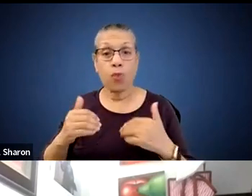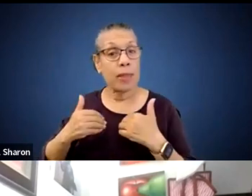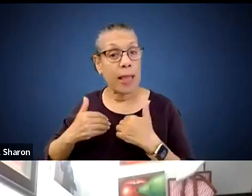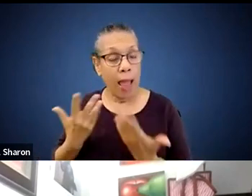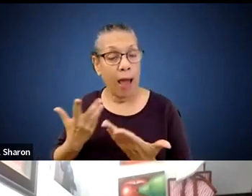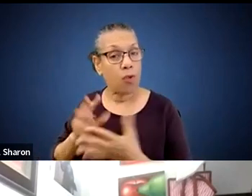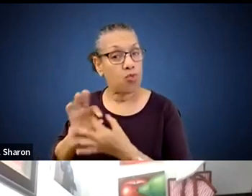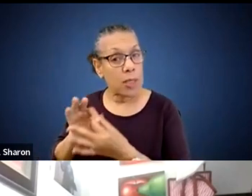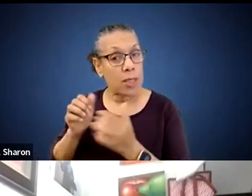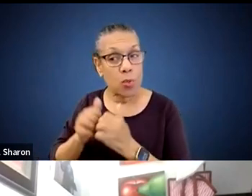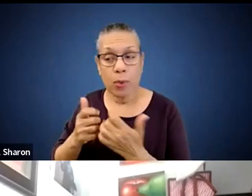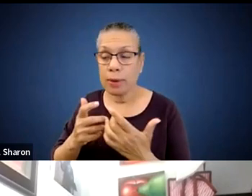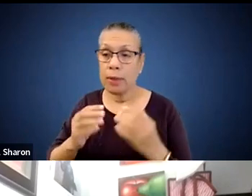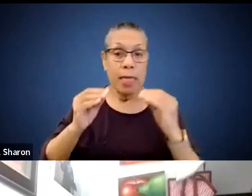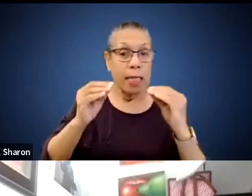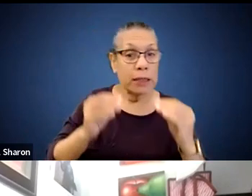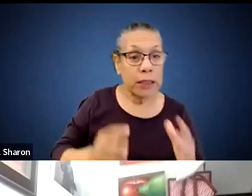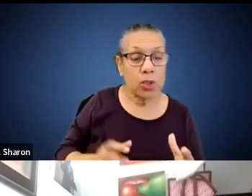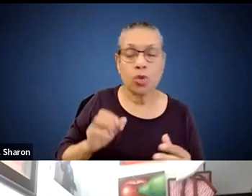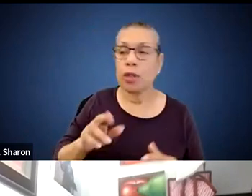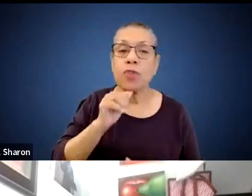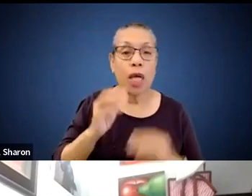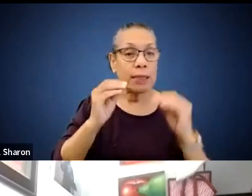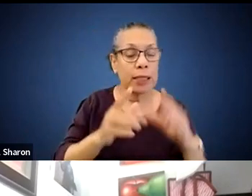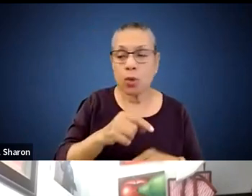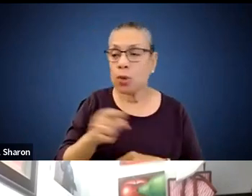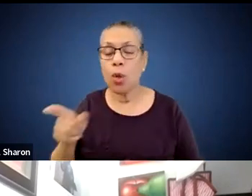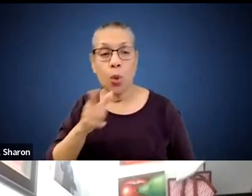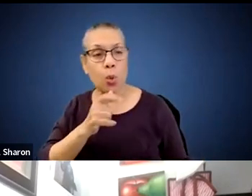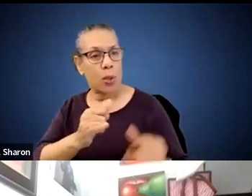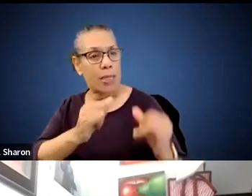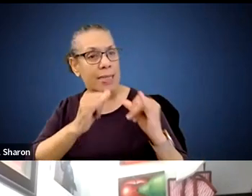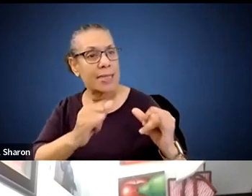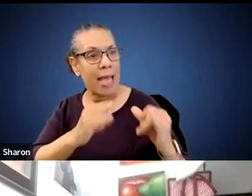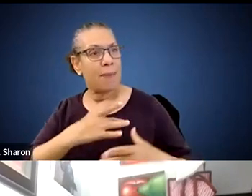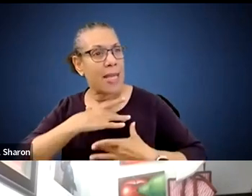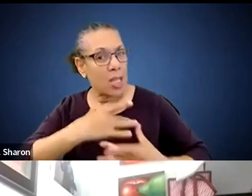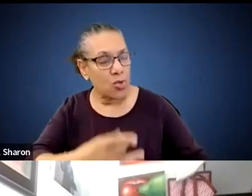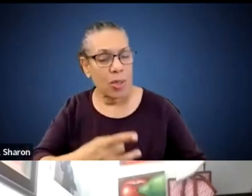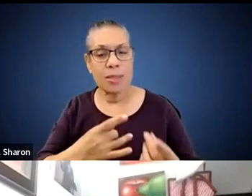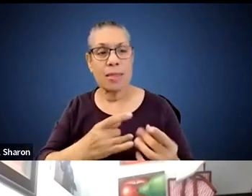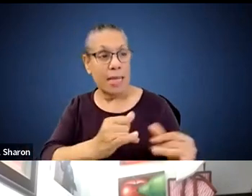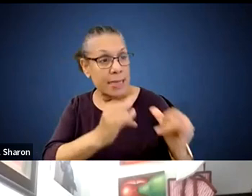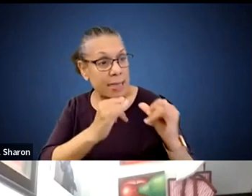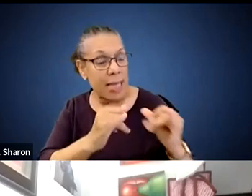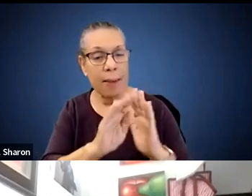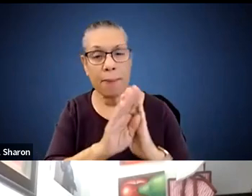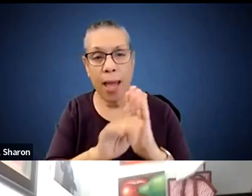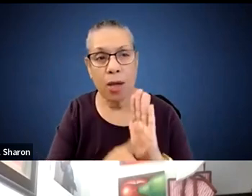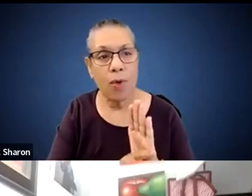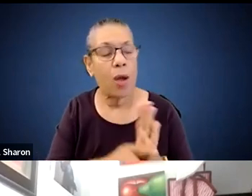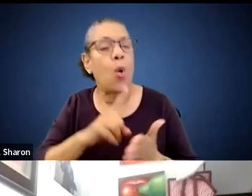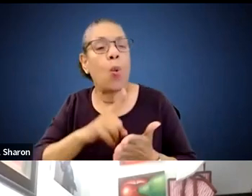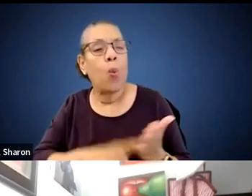if not is it based on similar interests background a level of alignment some we have so many Educators across schools that